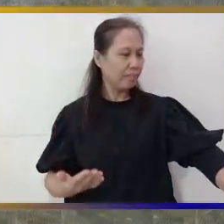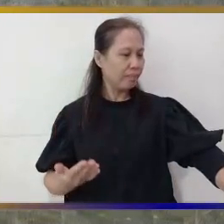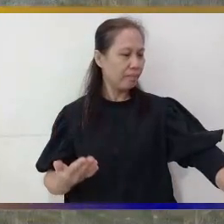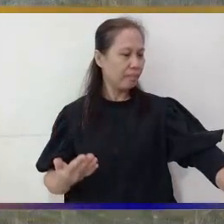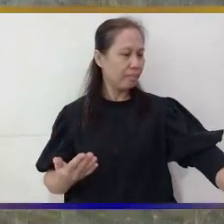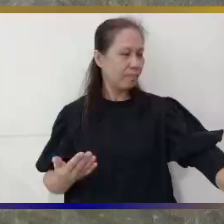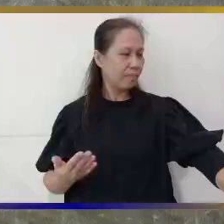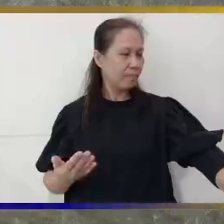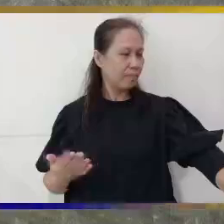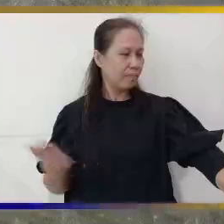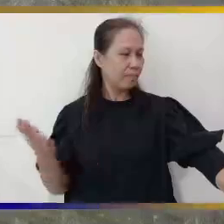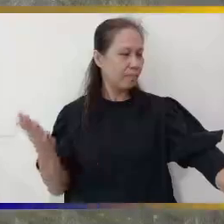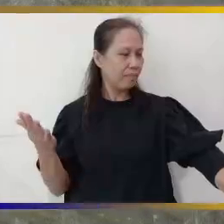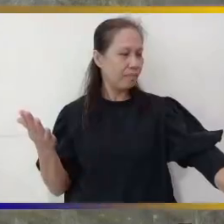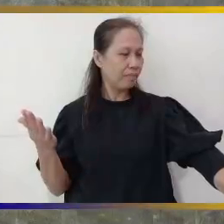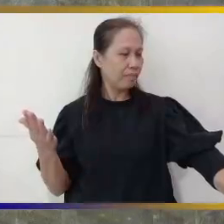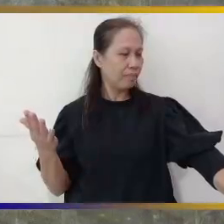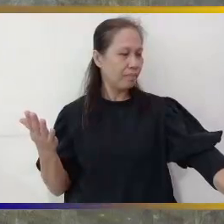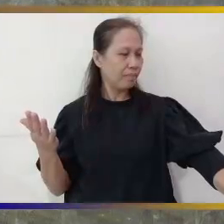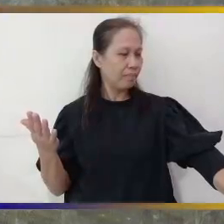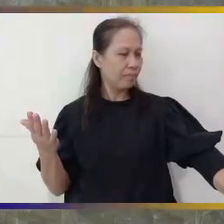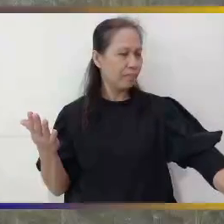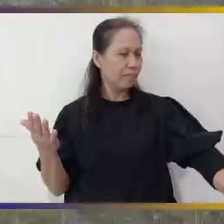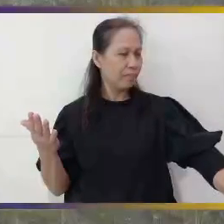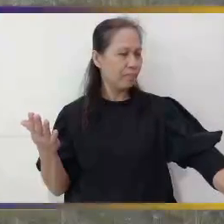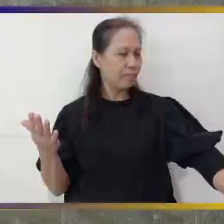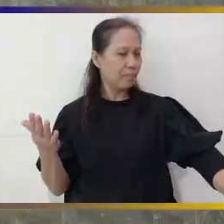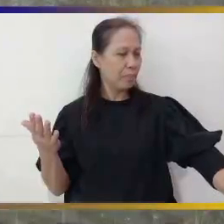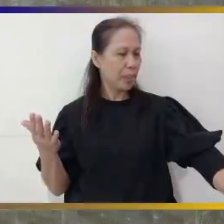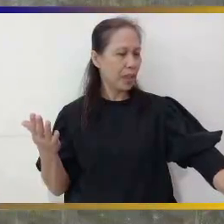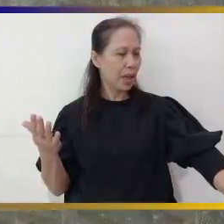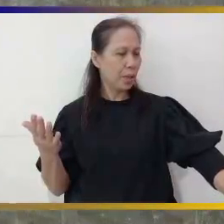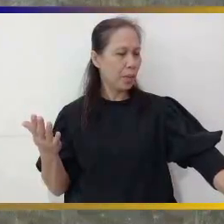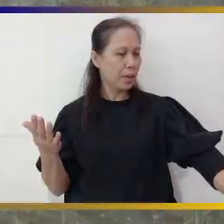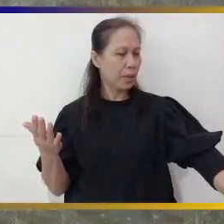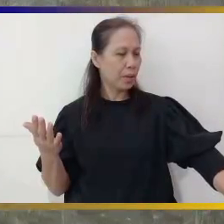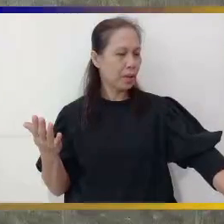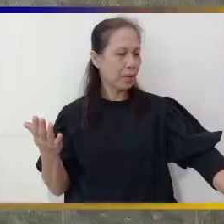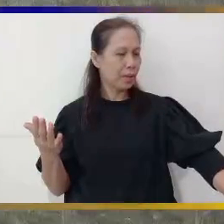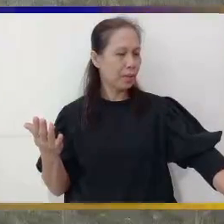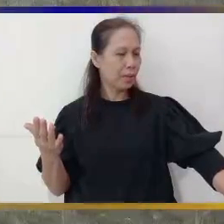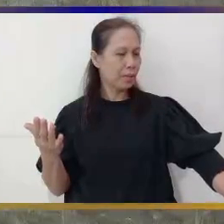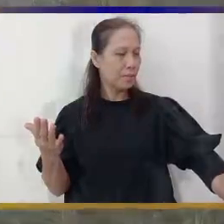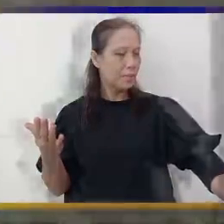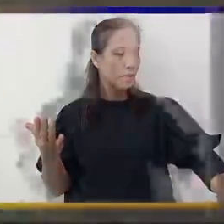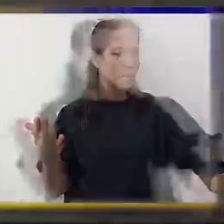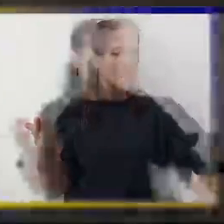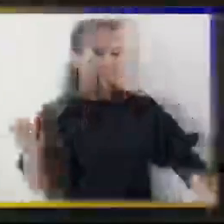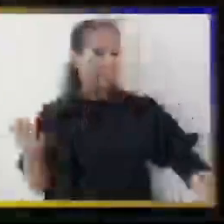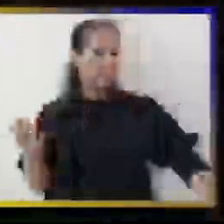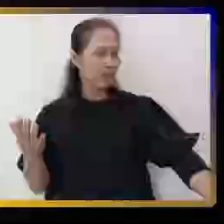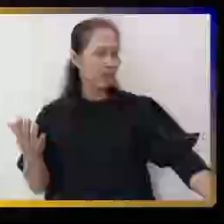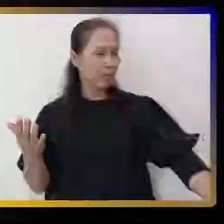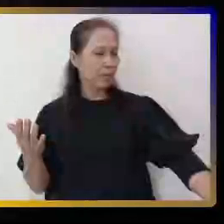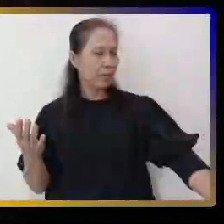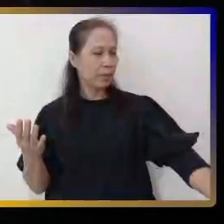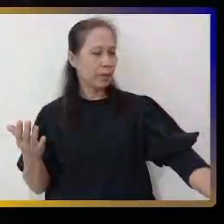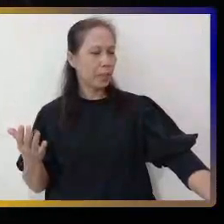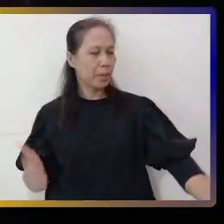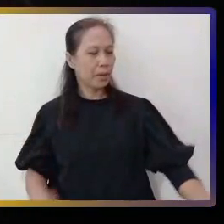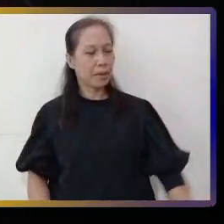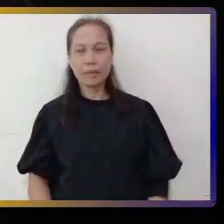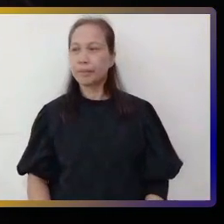shall call them the border of the of wickedness and the people against whom the Lord had indignation